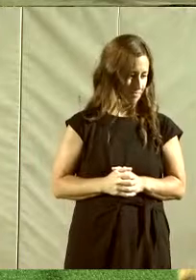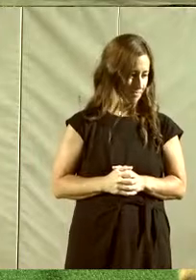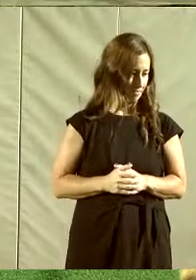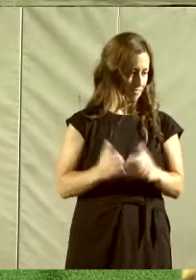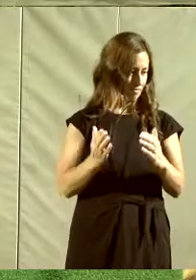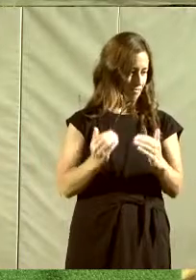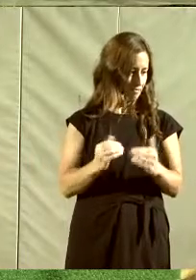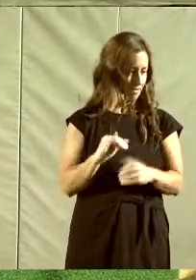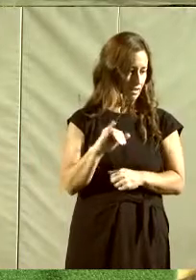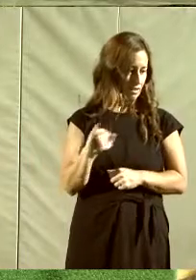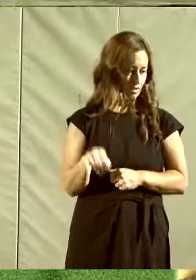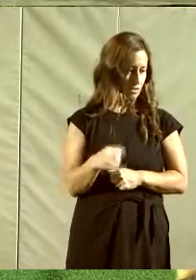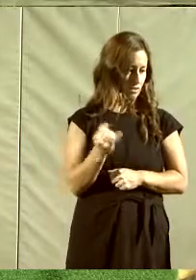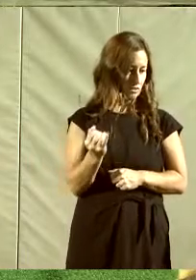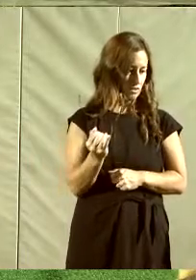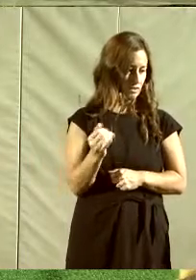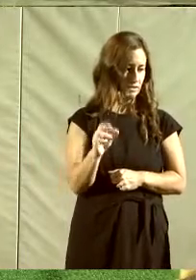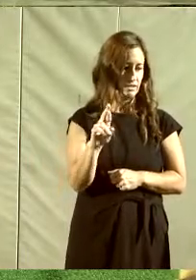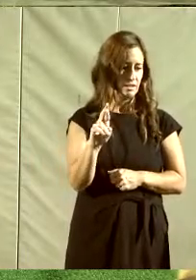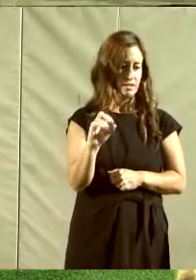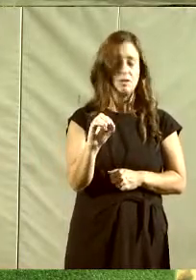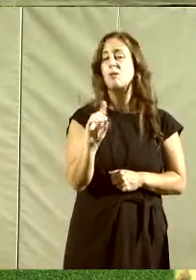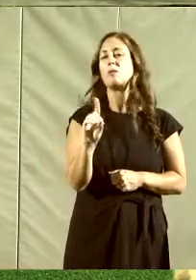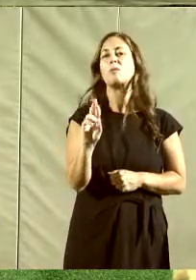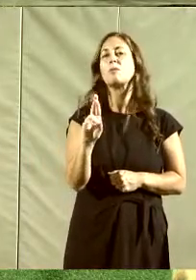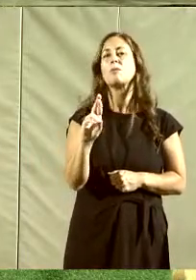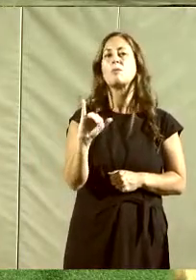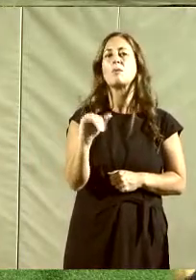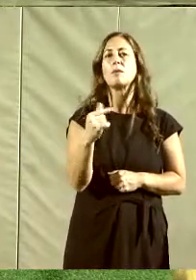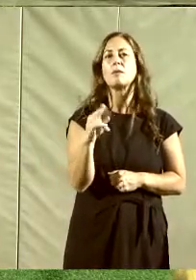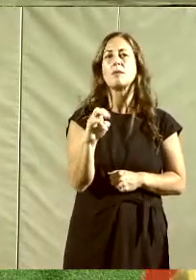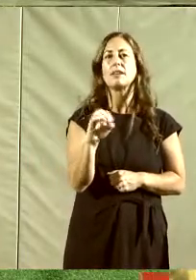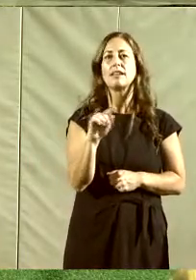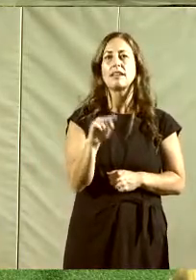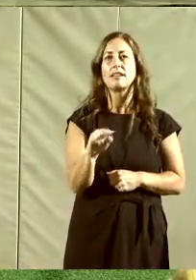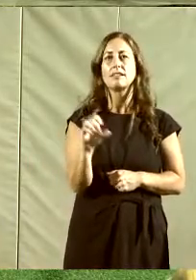Jade Anaí Rodriguez Salcedo.